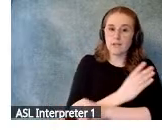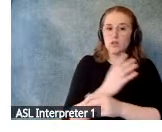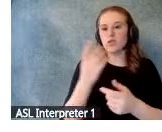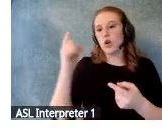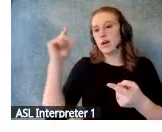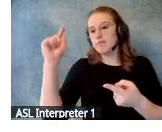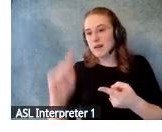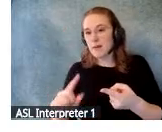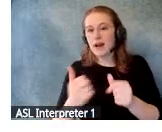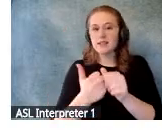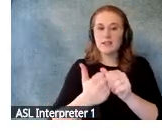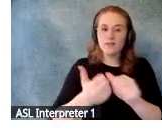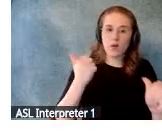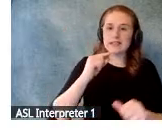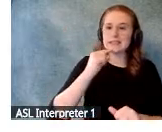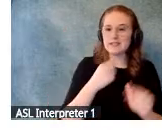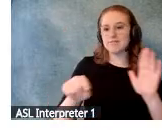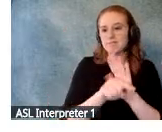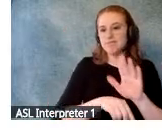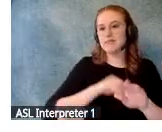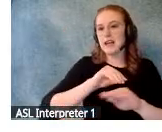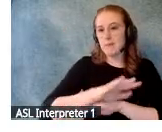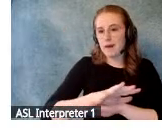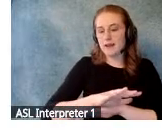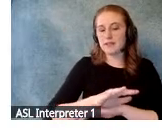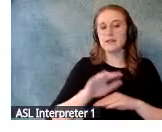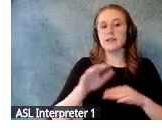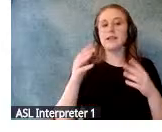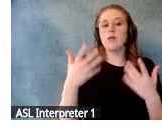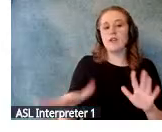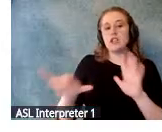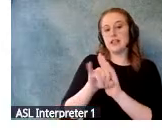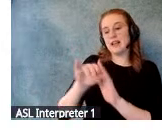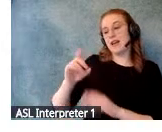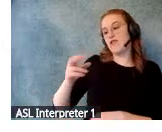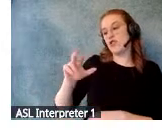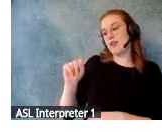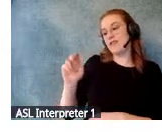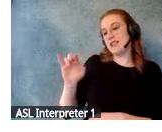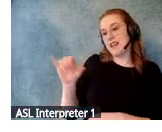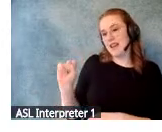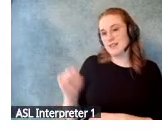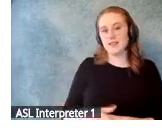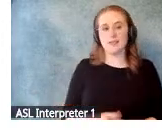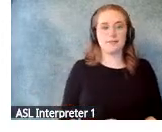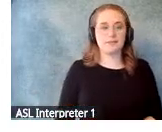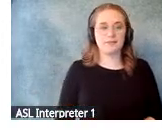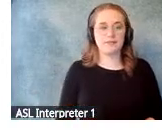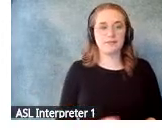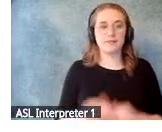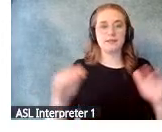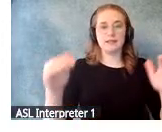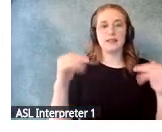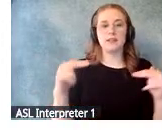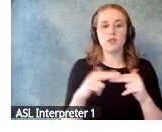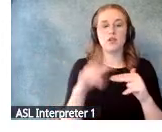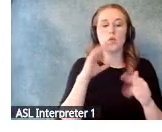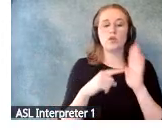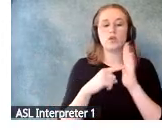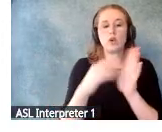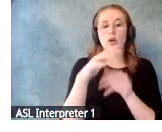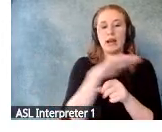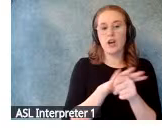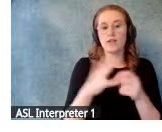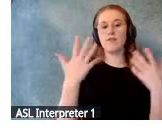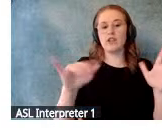minimize significant adverse impacts that are identified in the draft EIS. This next slide lists which